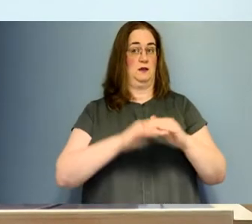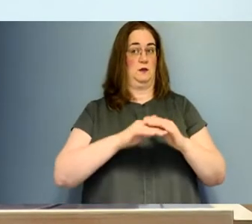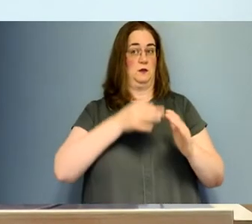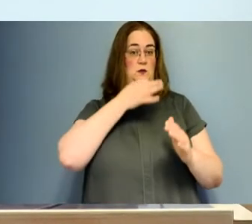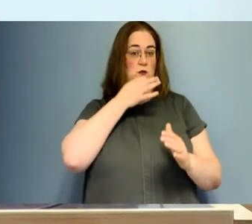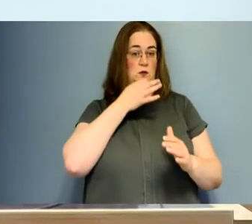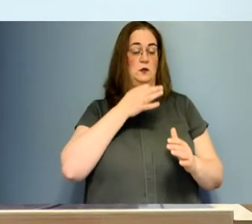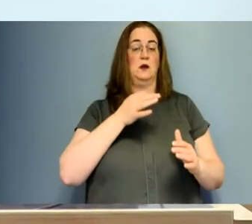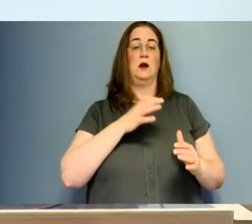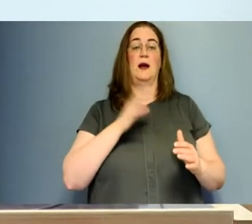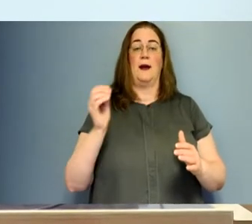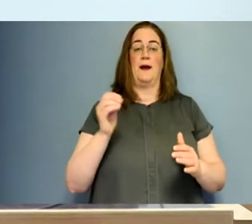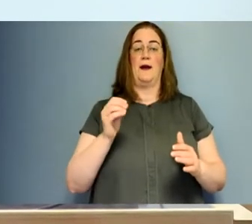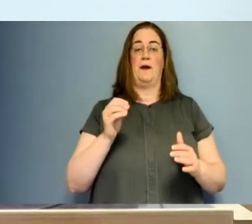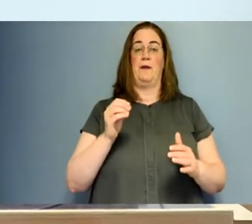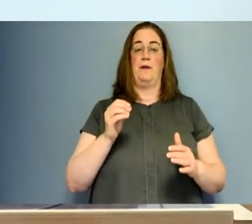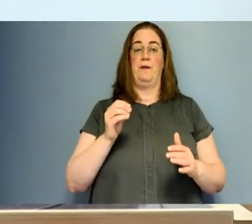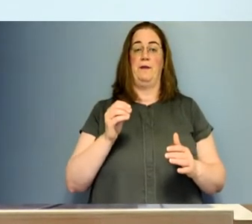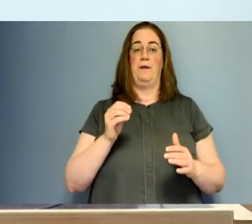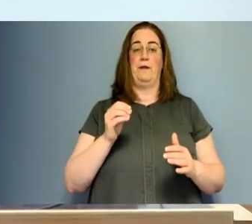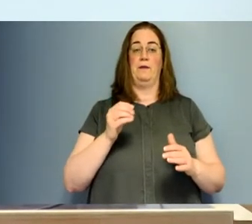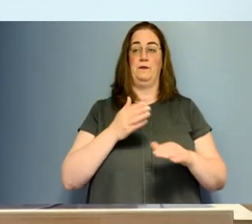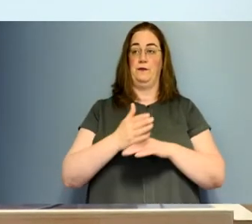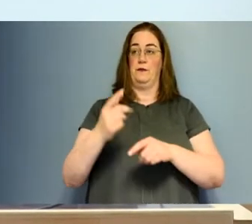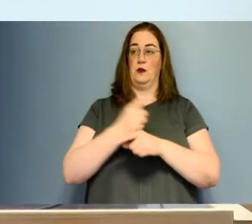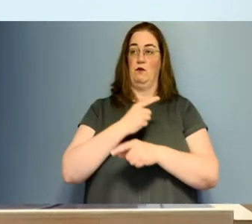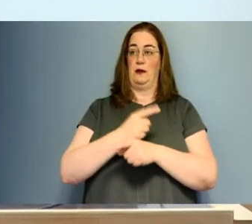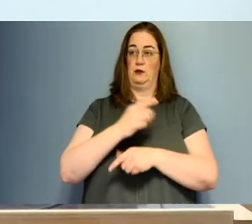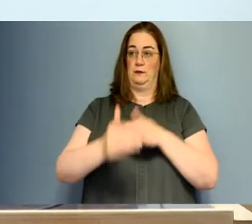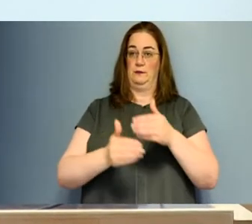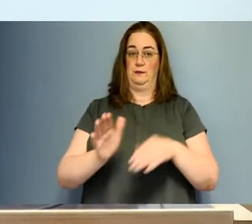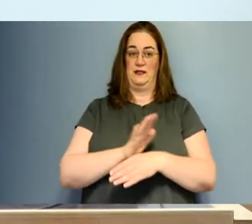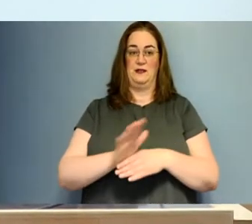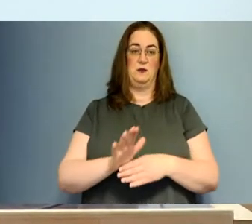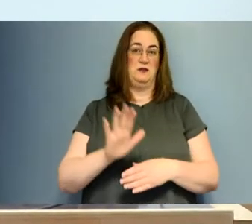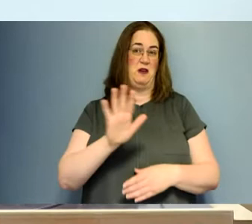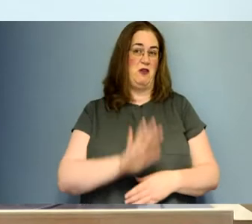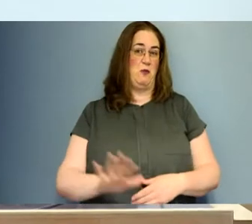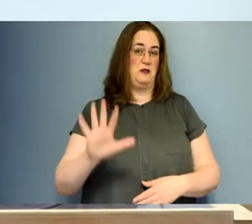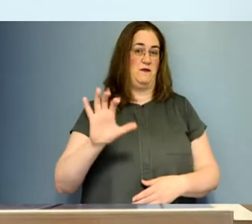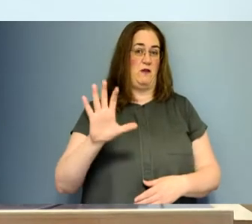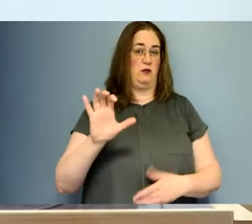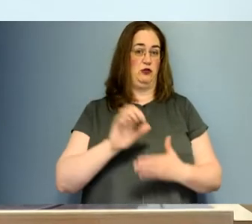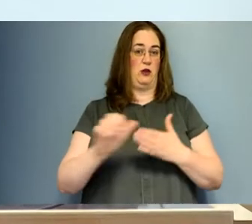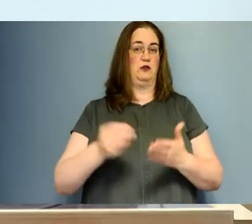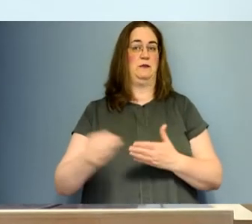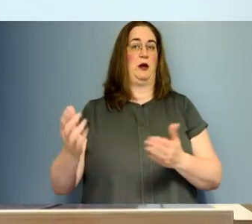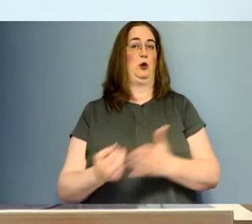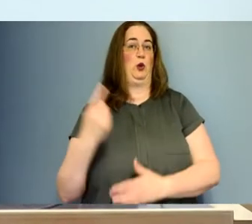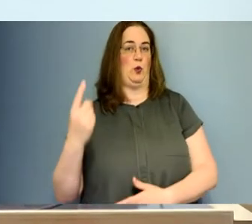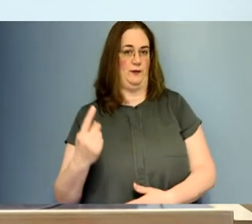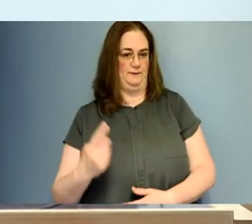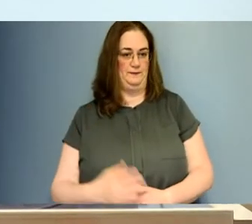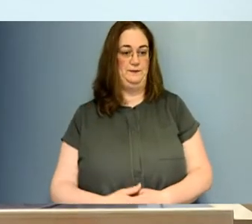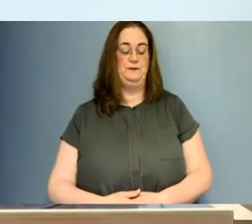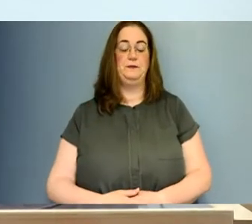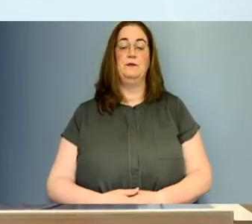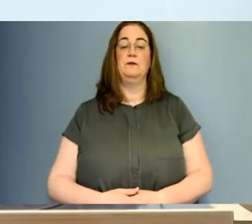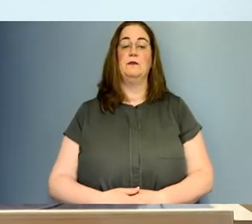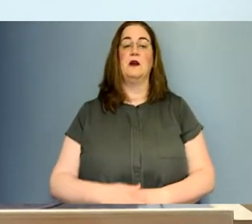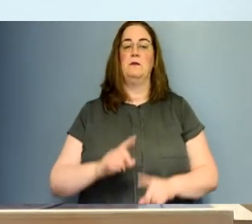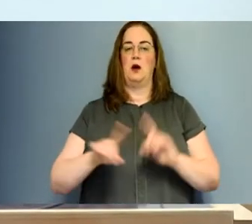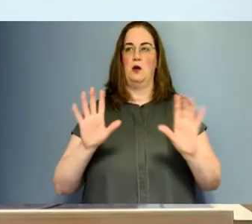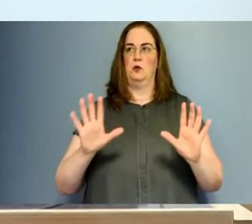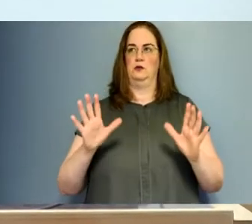And following the regular course of business, we'd be spending almost $500 to buy another one. But we are gonna take